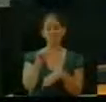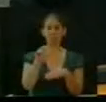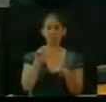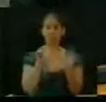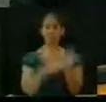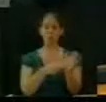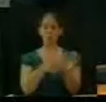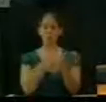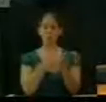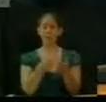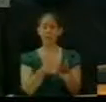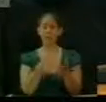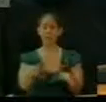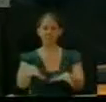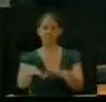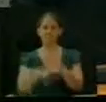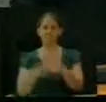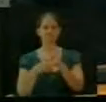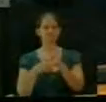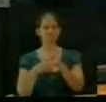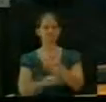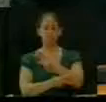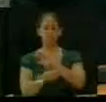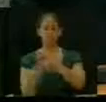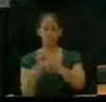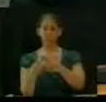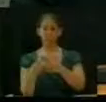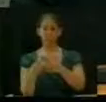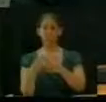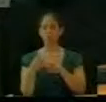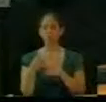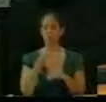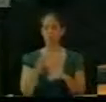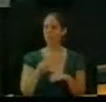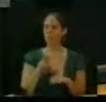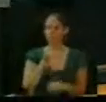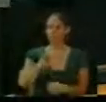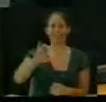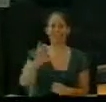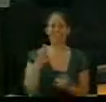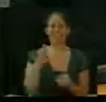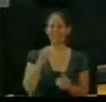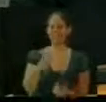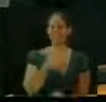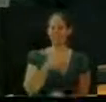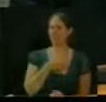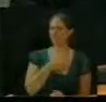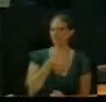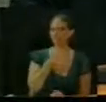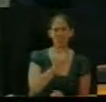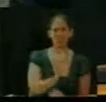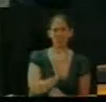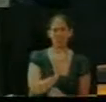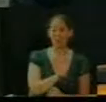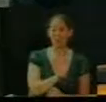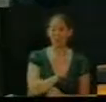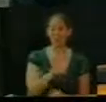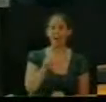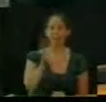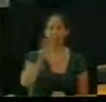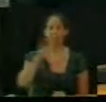I'm sure that they wasn't really concerned about an ethics policy, even if they'd have had one. The FBI took care of that, and they'll do us the same